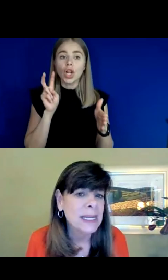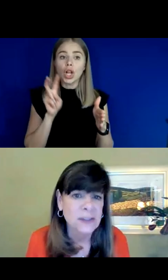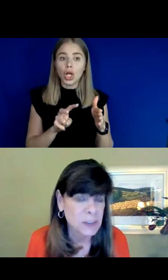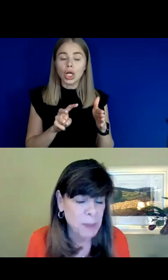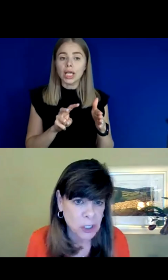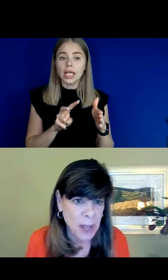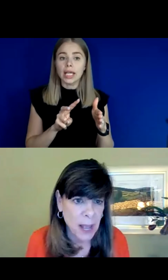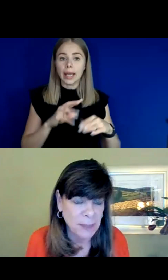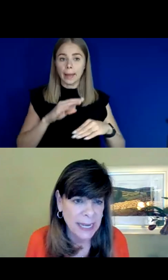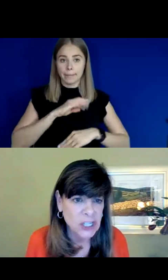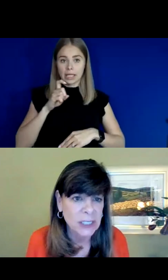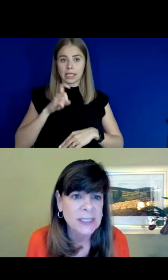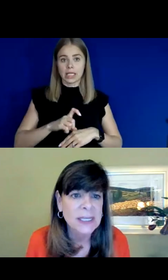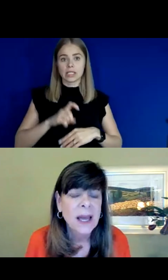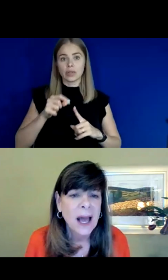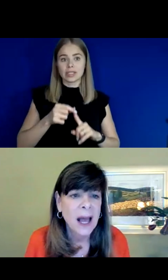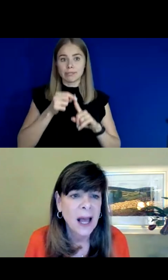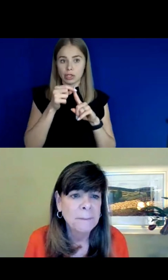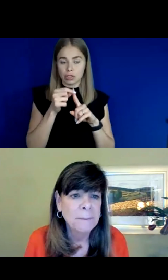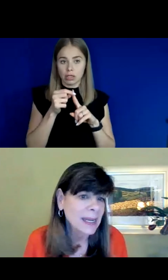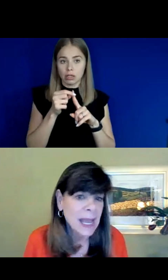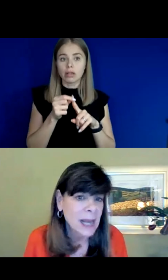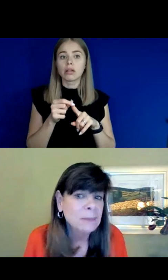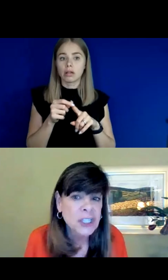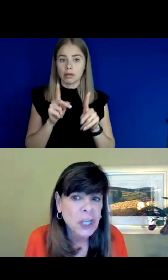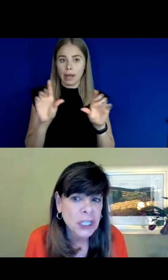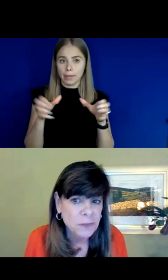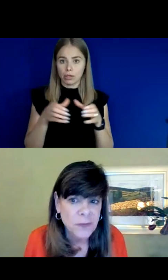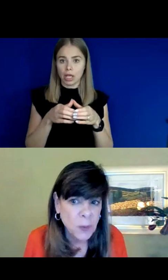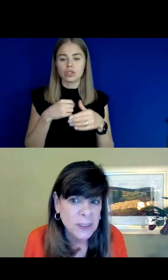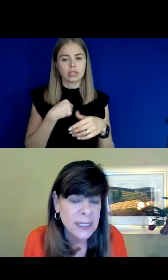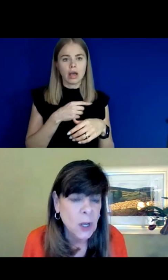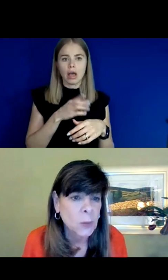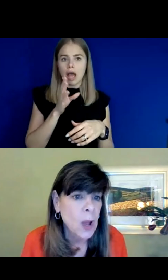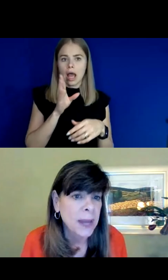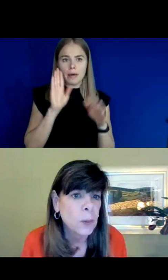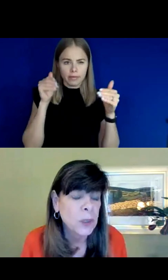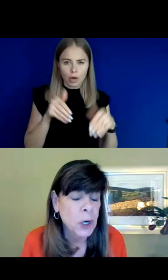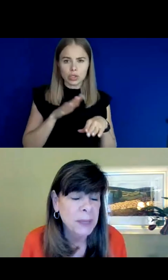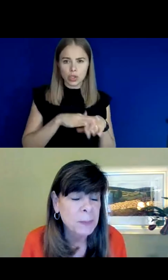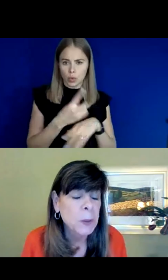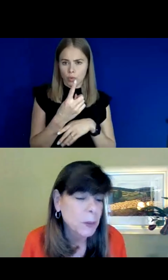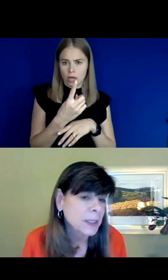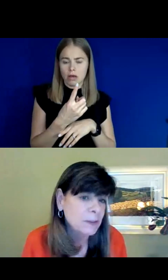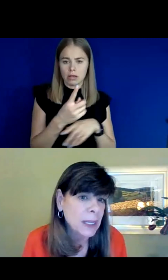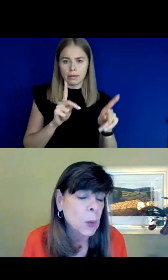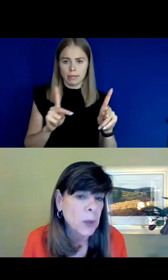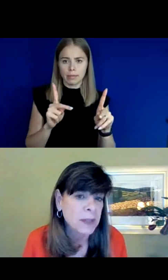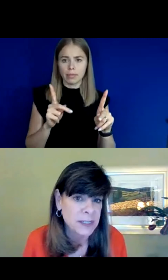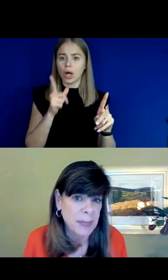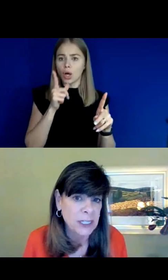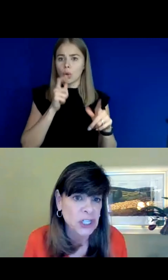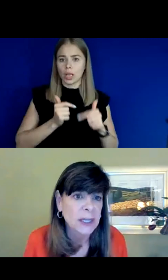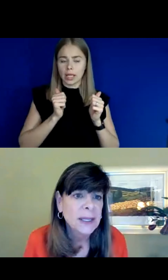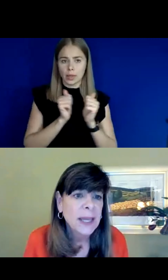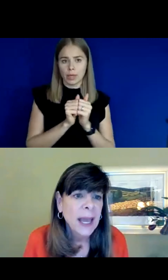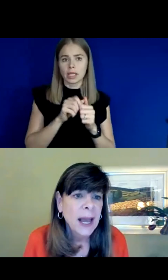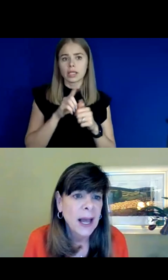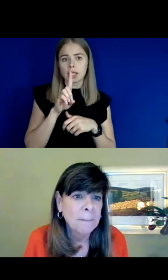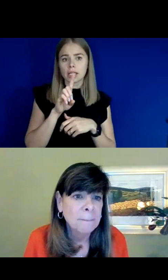meeting the needs of special populations. And I'm just going to focus in on one, which are people who are living with